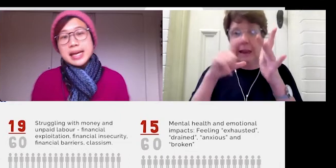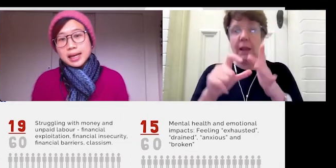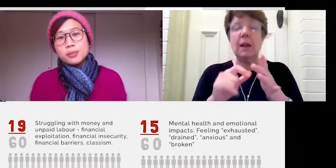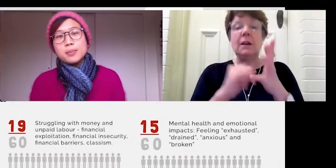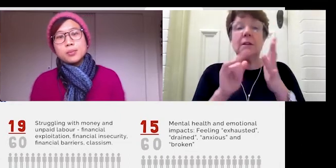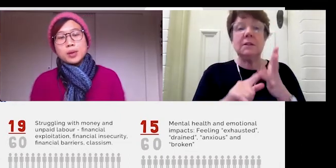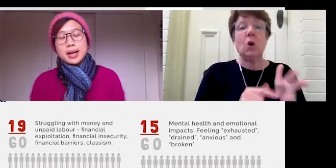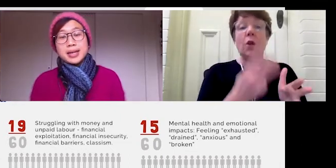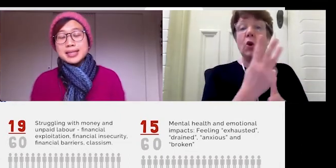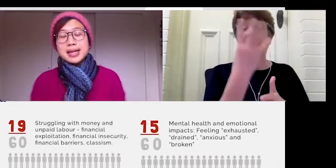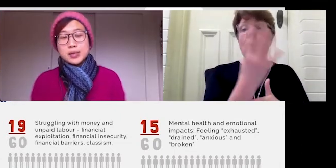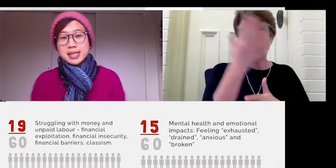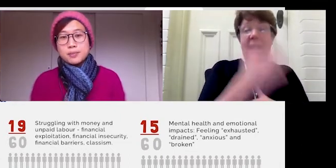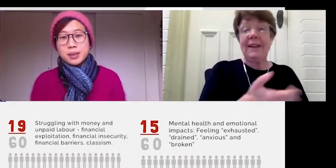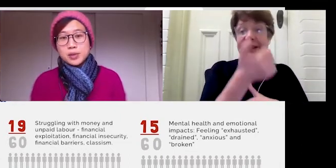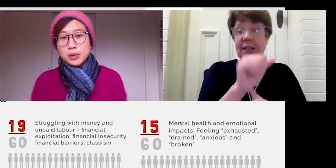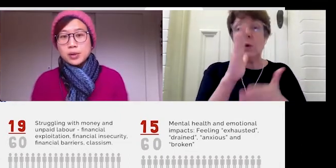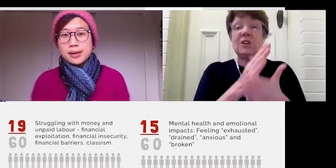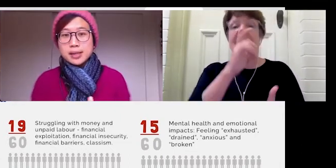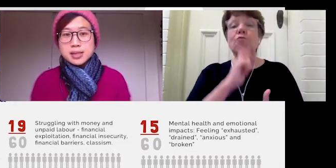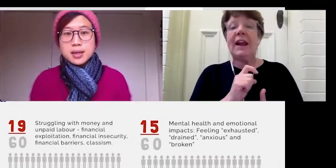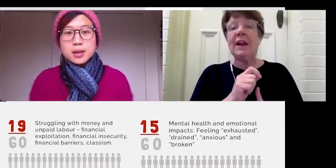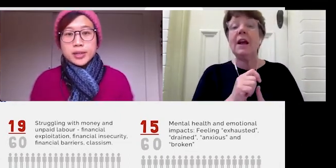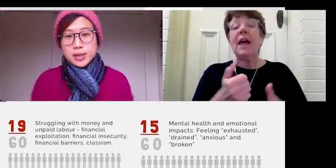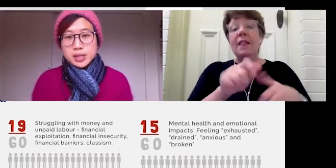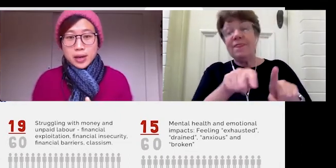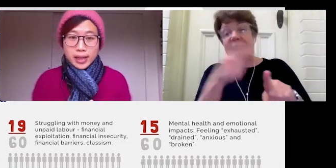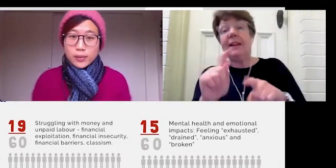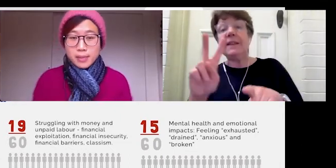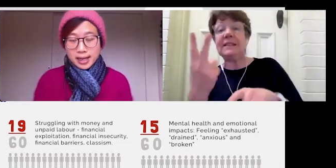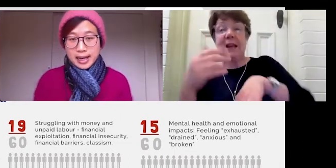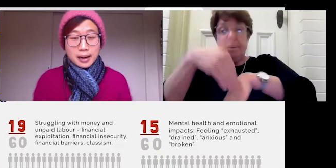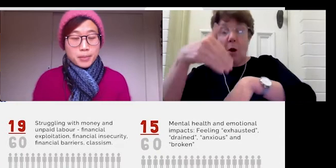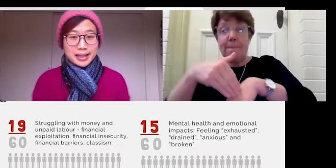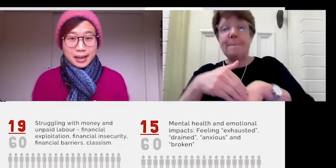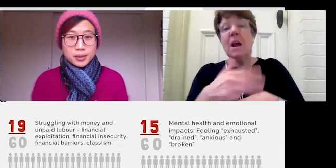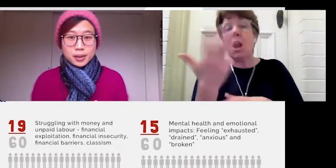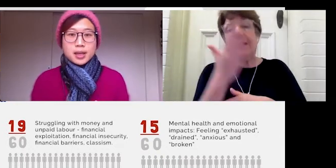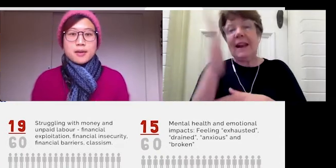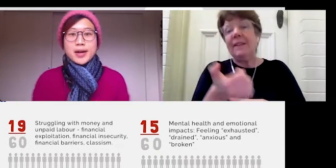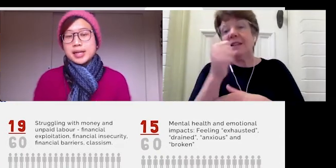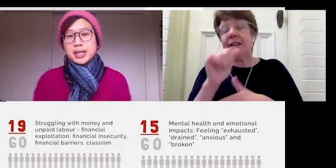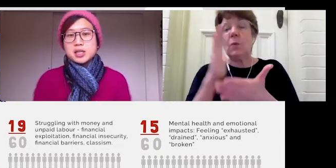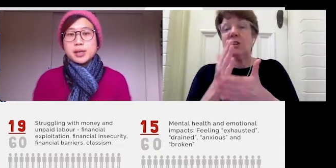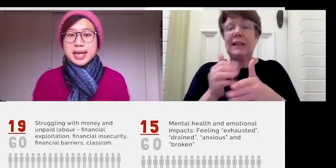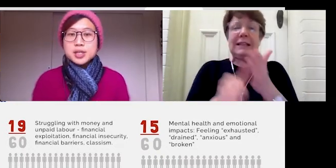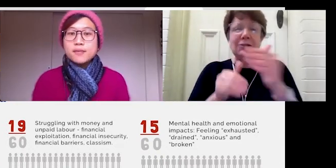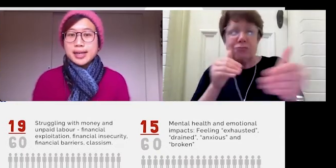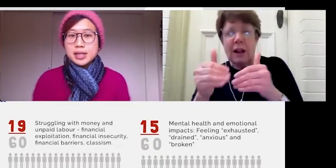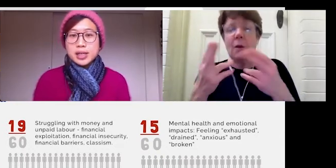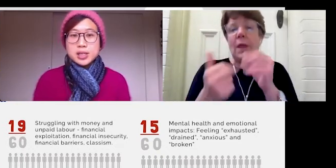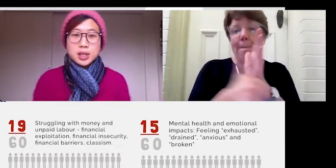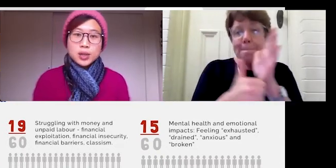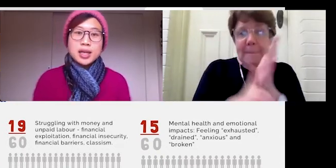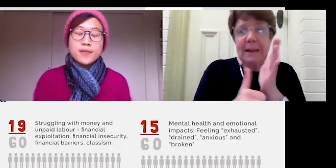The second problem, 19 out of 60 people spoke about this, which was struggling with money and unpaid labor, financial exploitation,